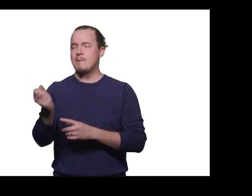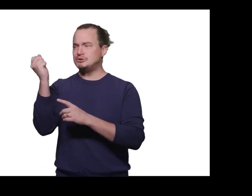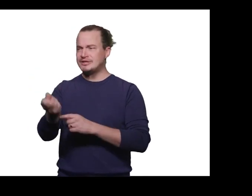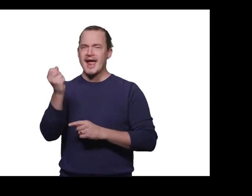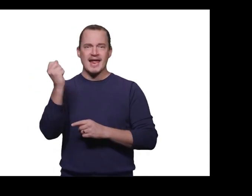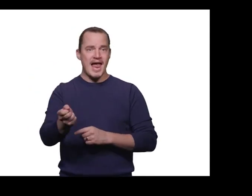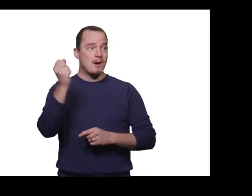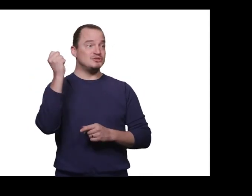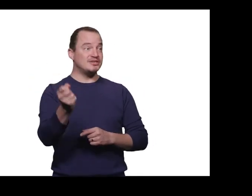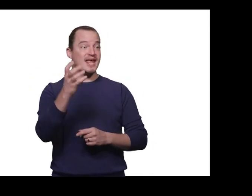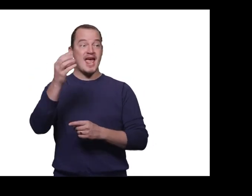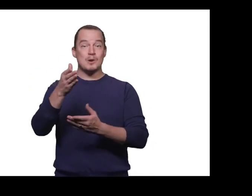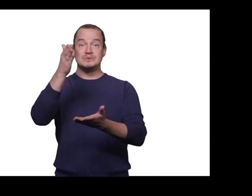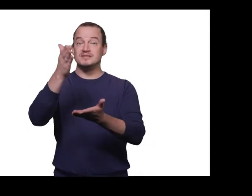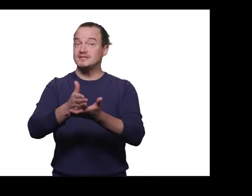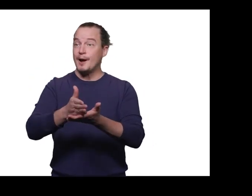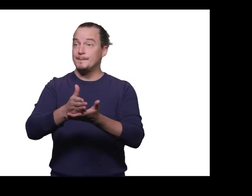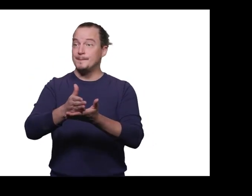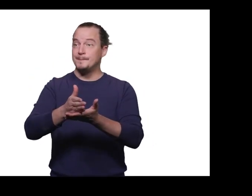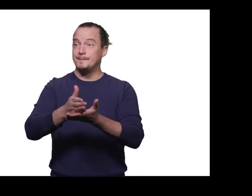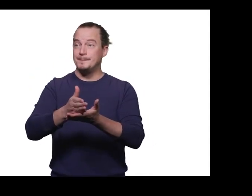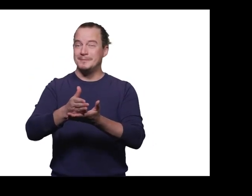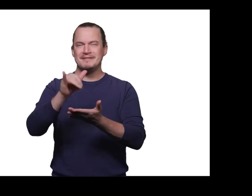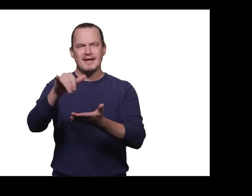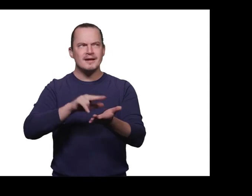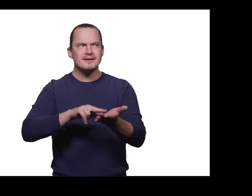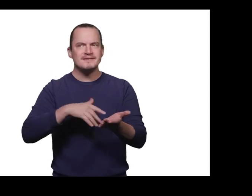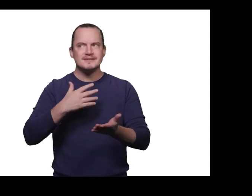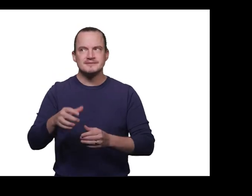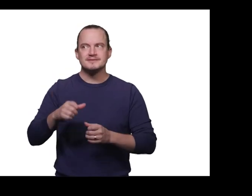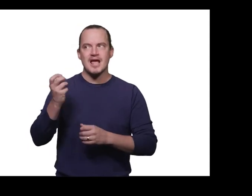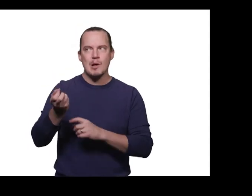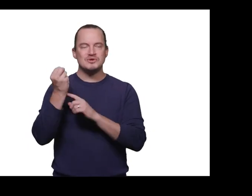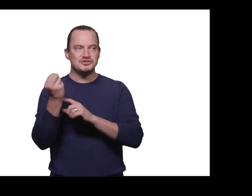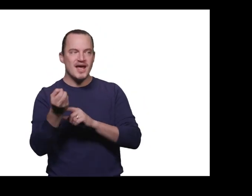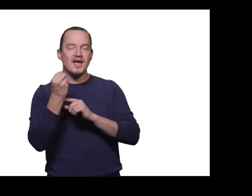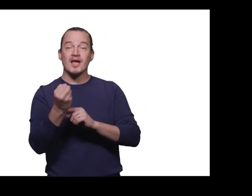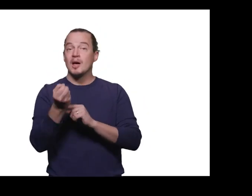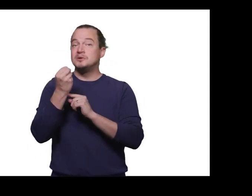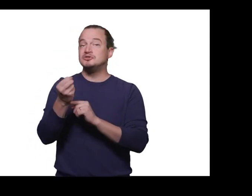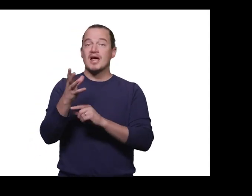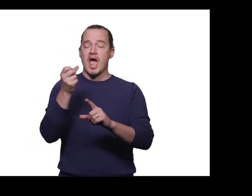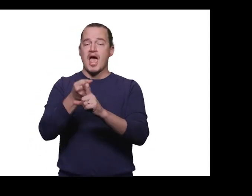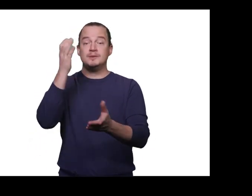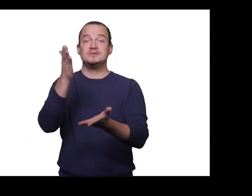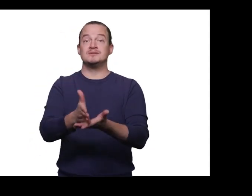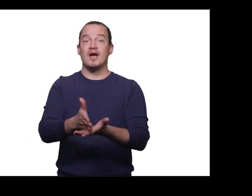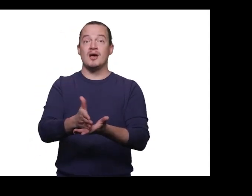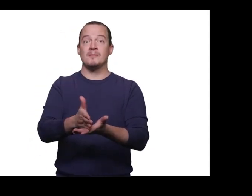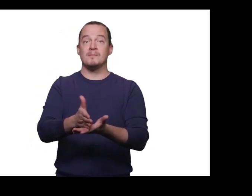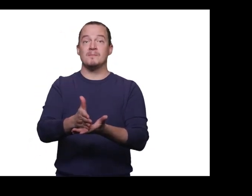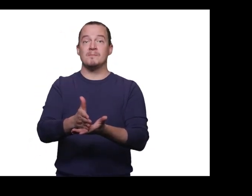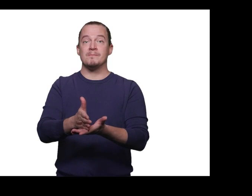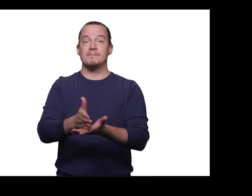shake, and we shake, and we shake, and we stop. And we shake, and we shake, and we shake, and